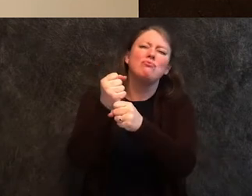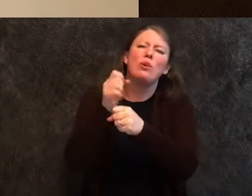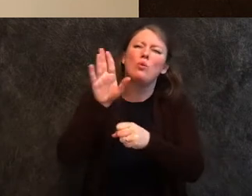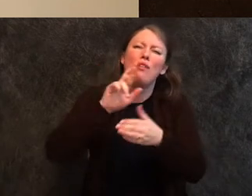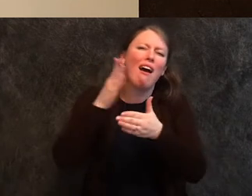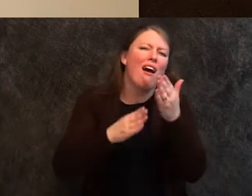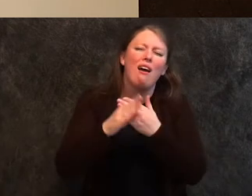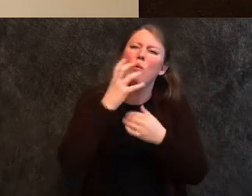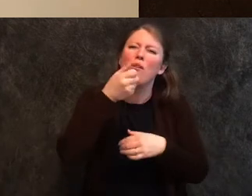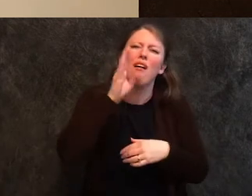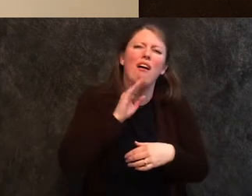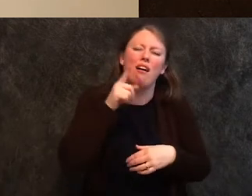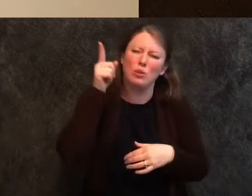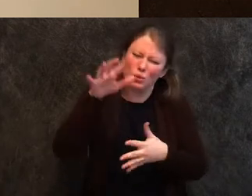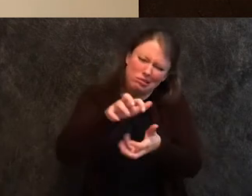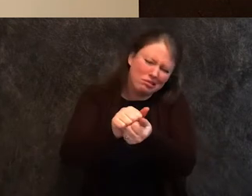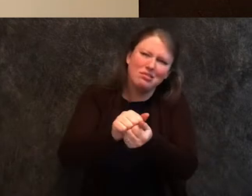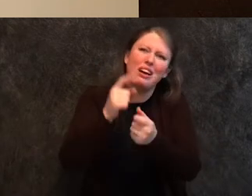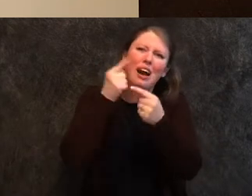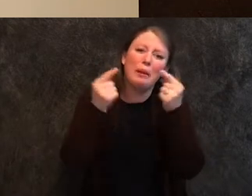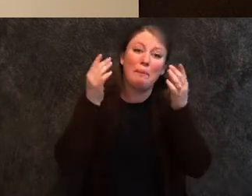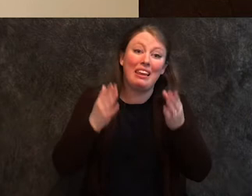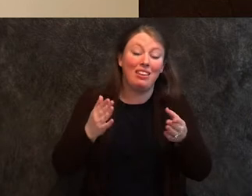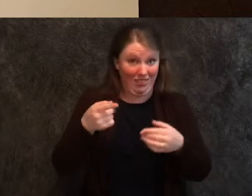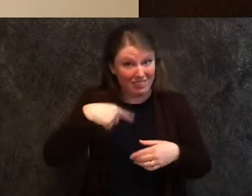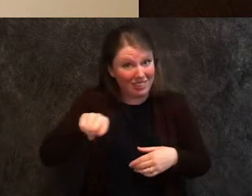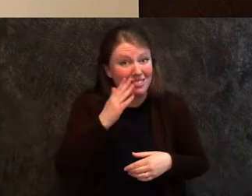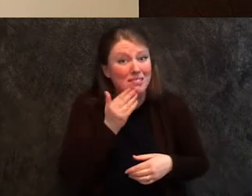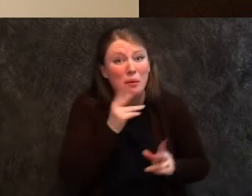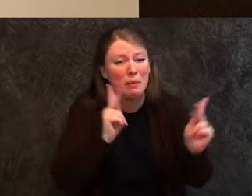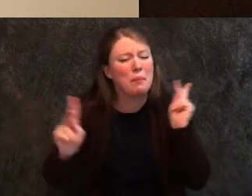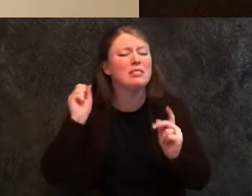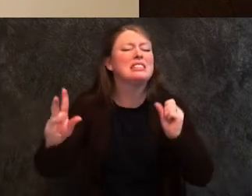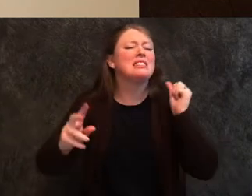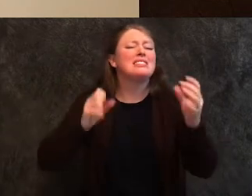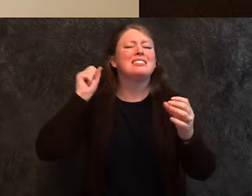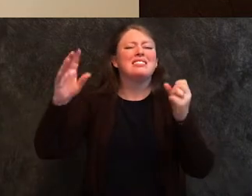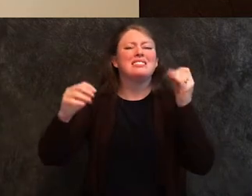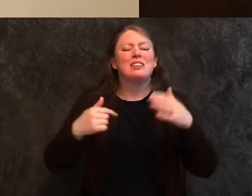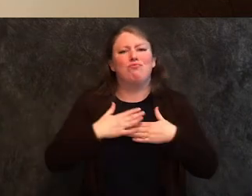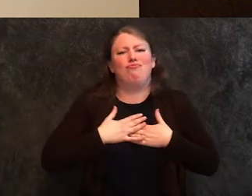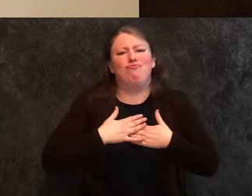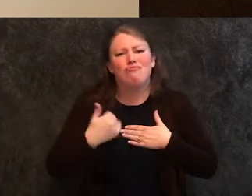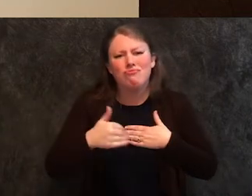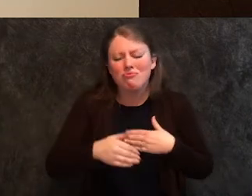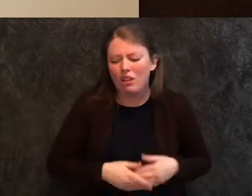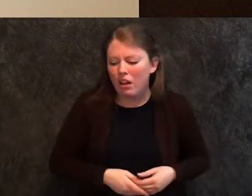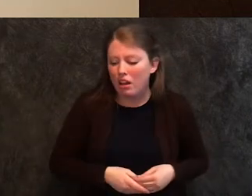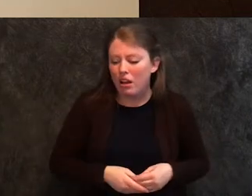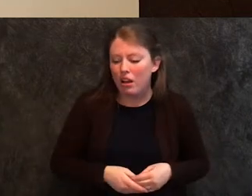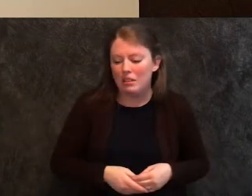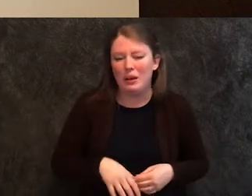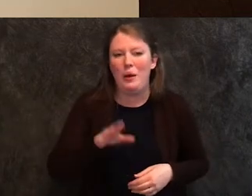Lord, shatters the enemy. They're singing this song. And I was, you know, it's kind of funny, but maybe true.